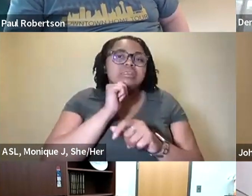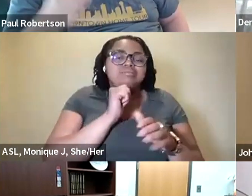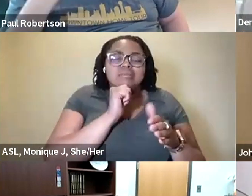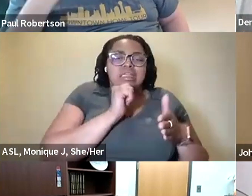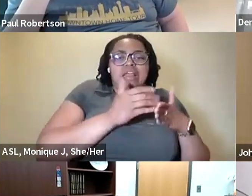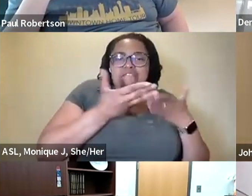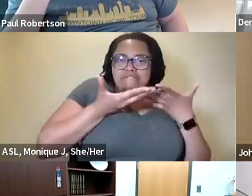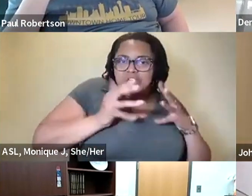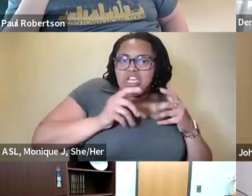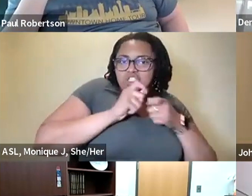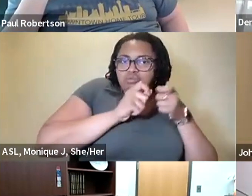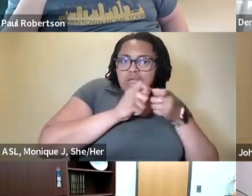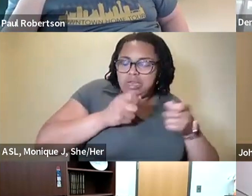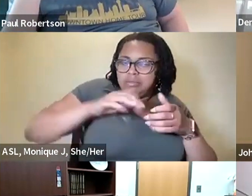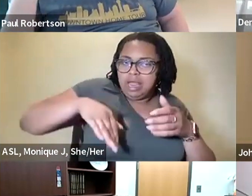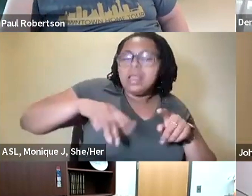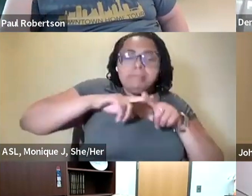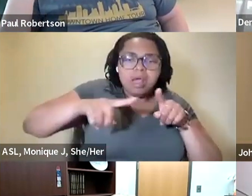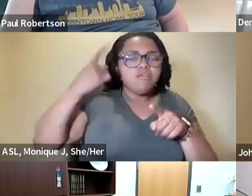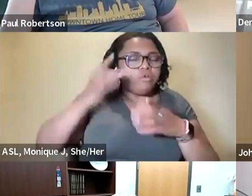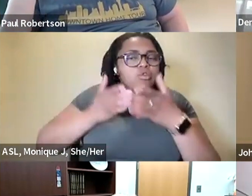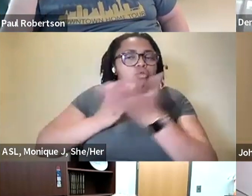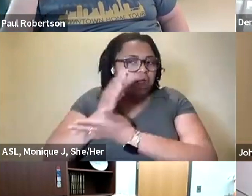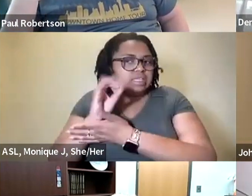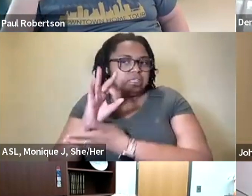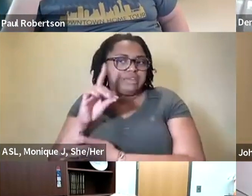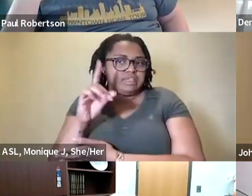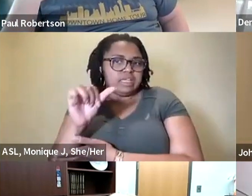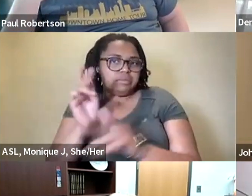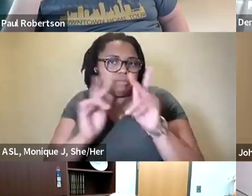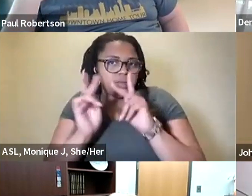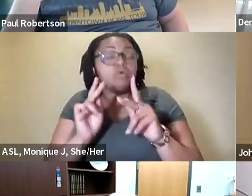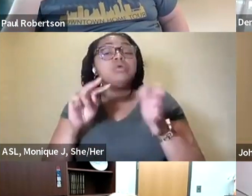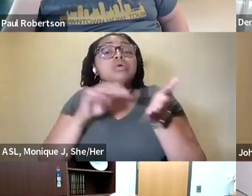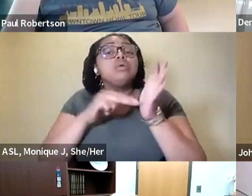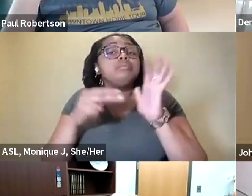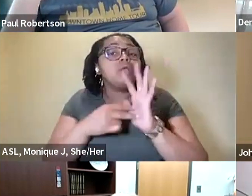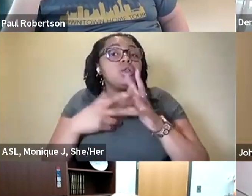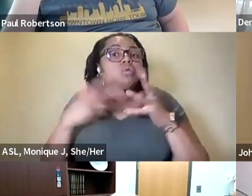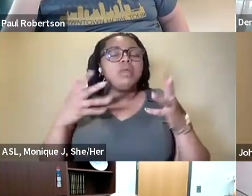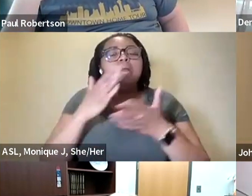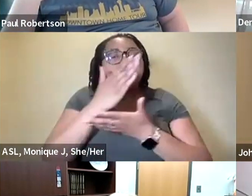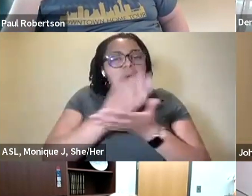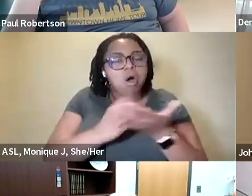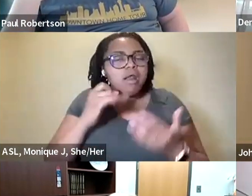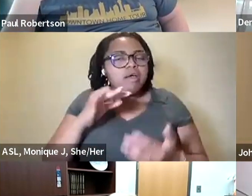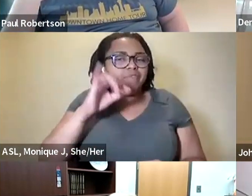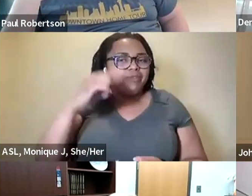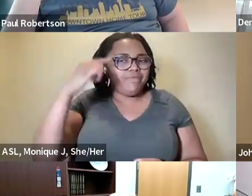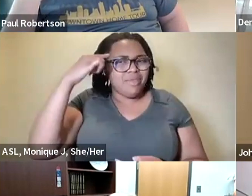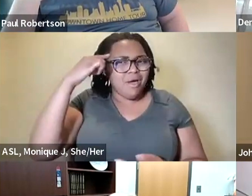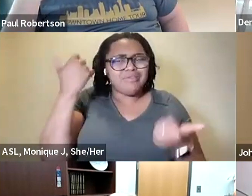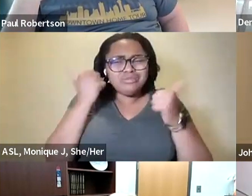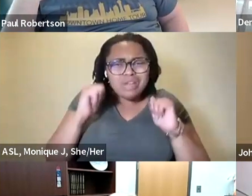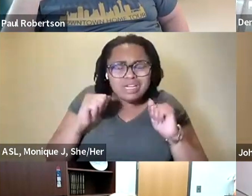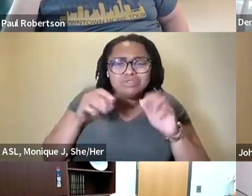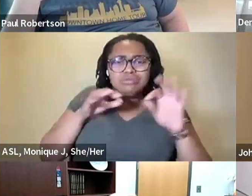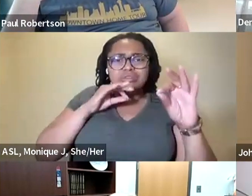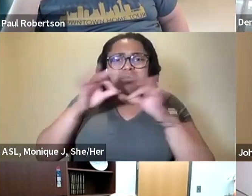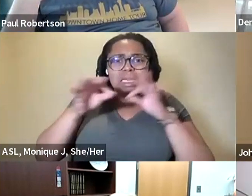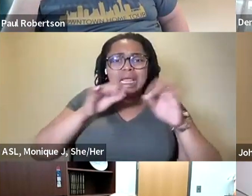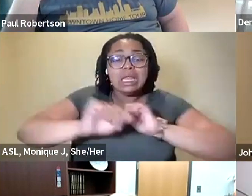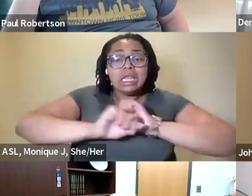for the rights of disabled people. So part of the thought of trying to get clear on some of these